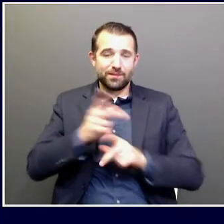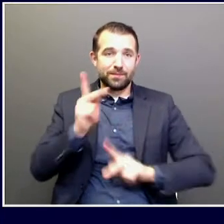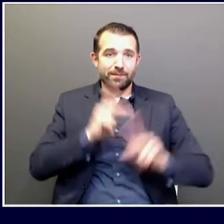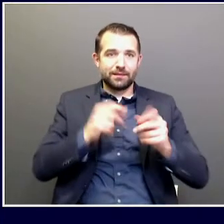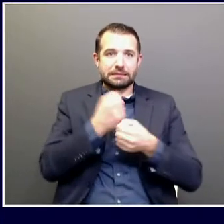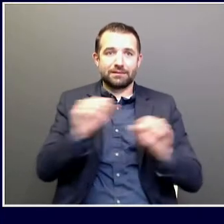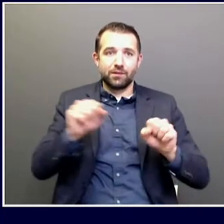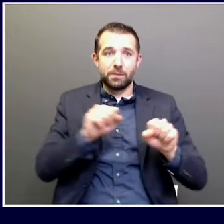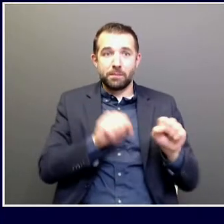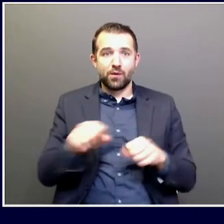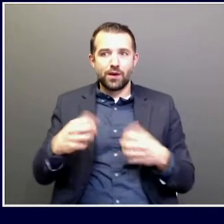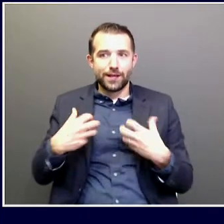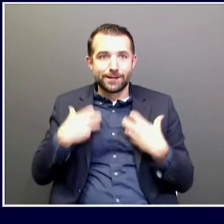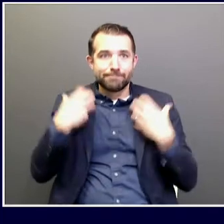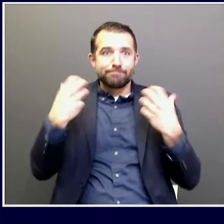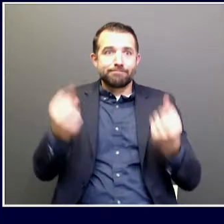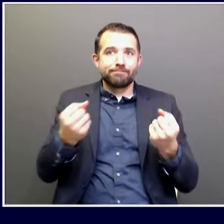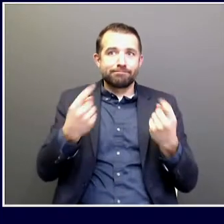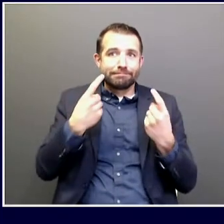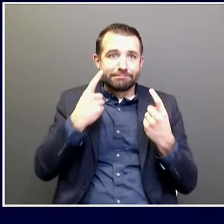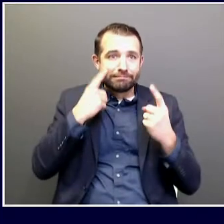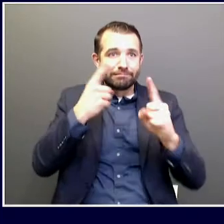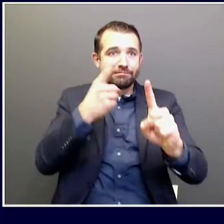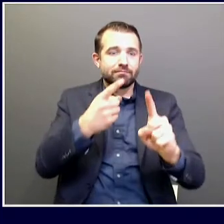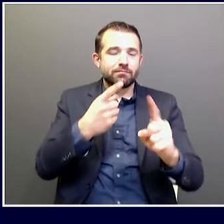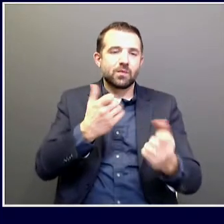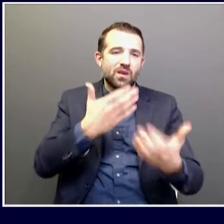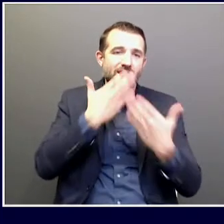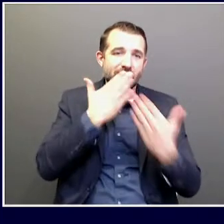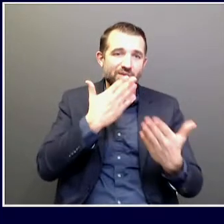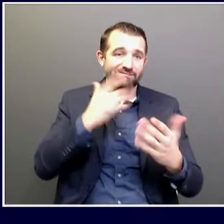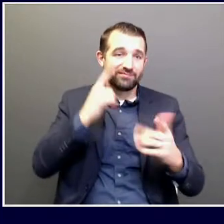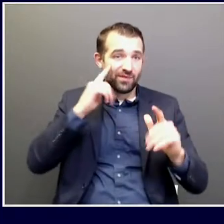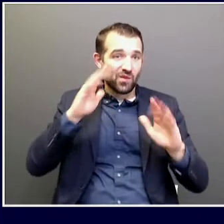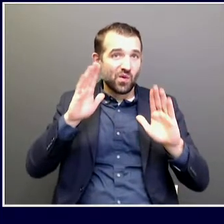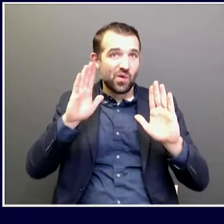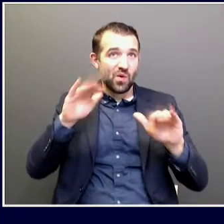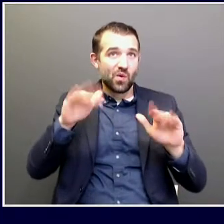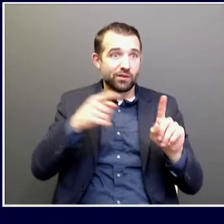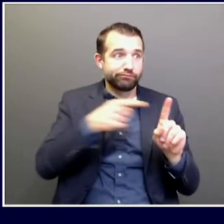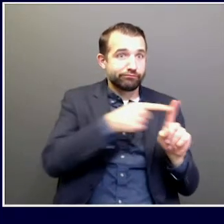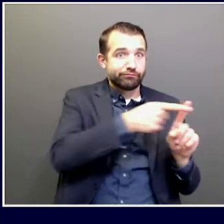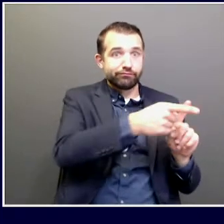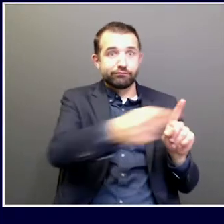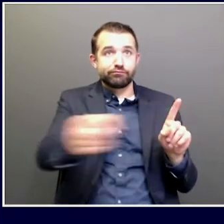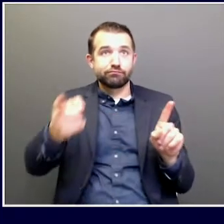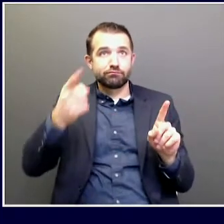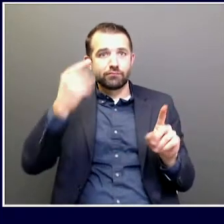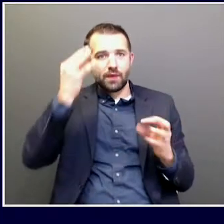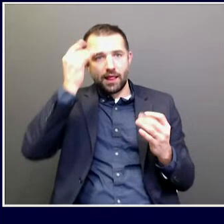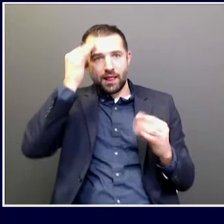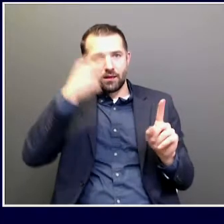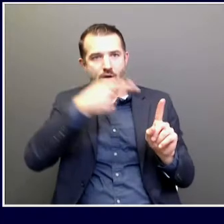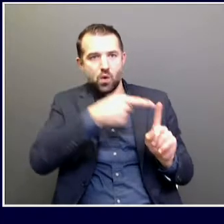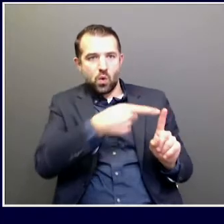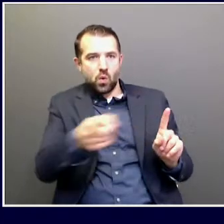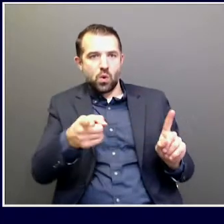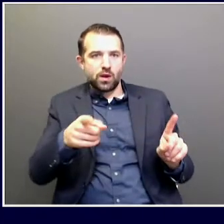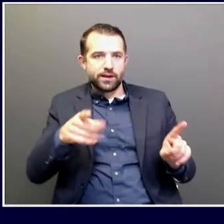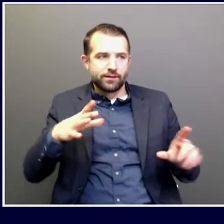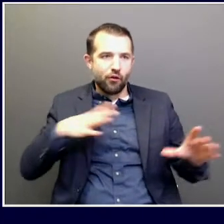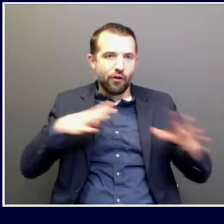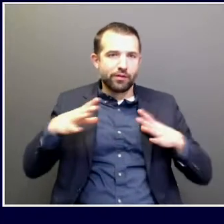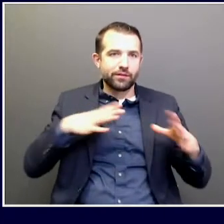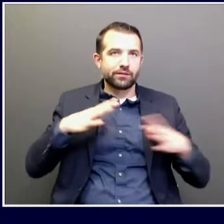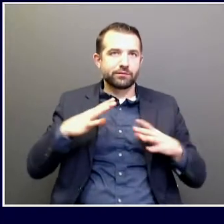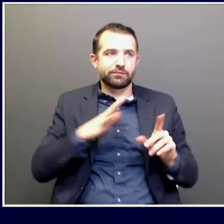And I hope you all think about them and about their holidays in the coming weeks. When